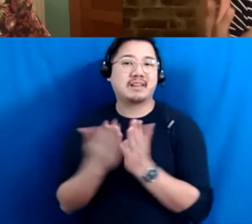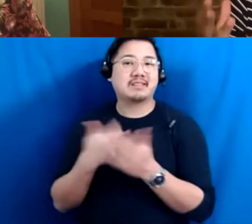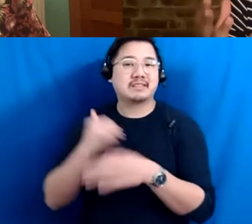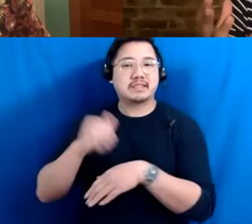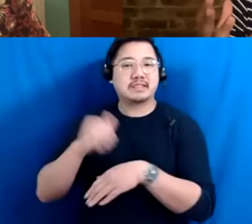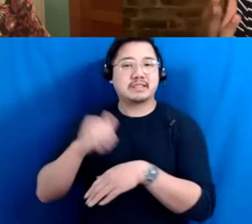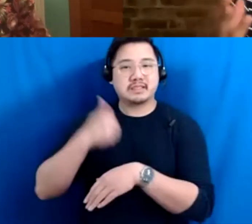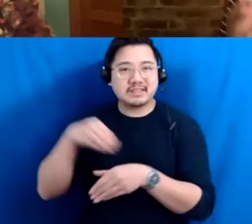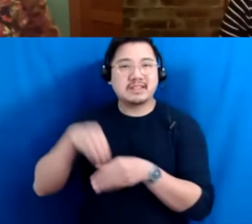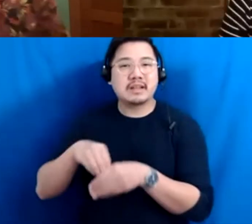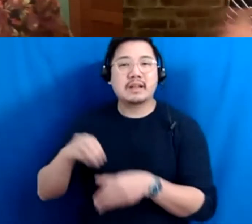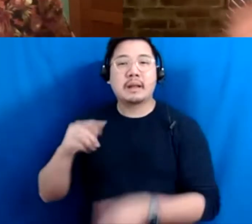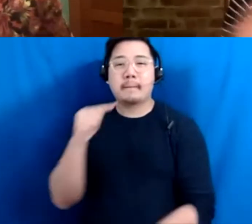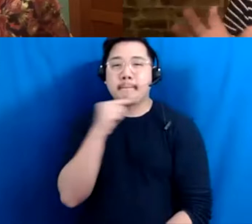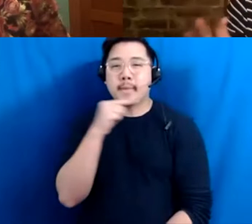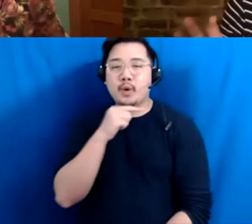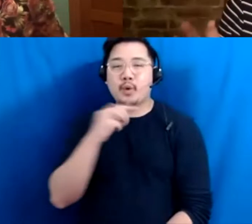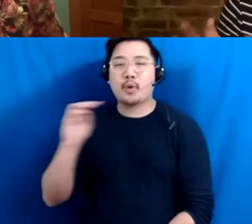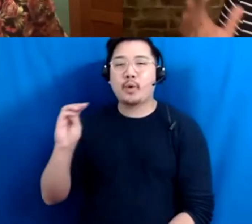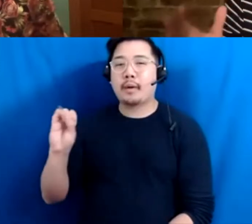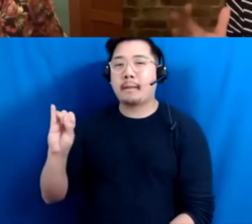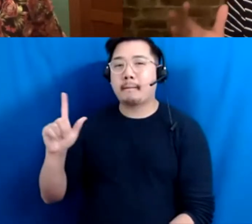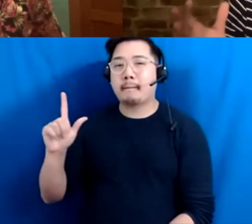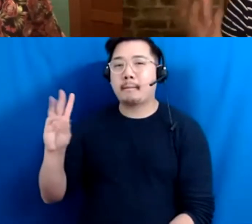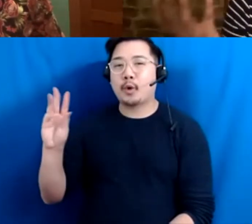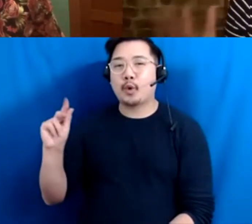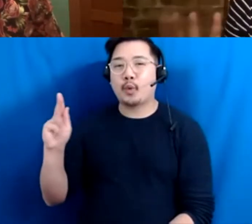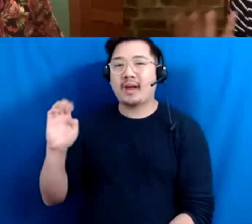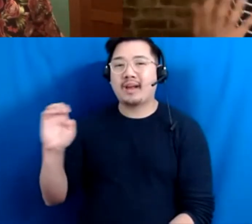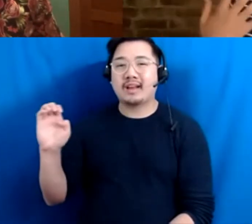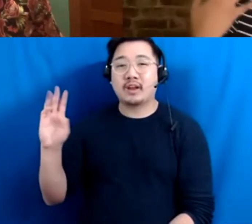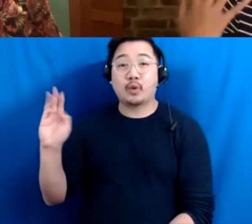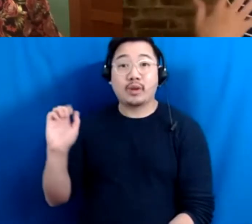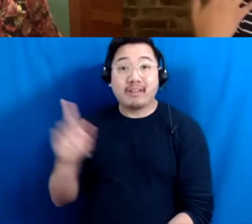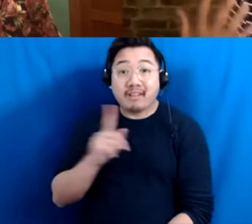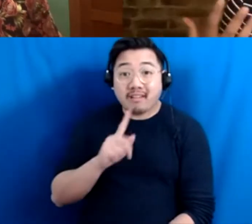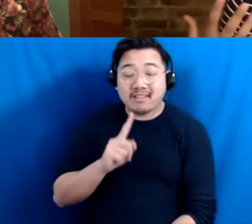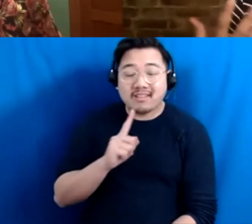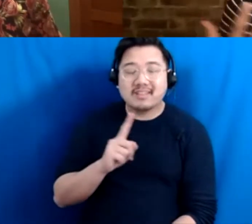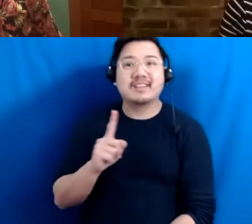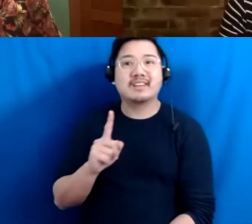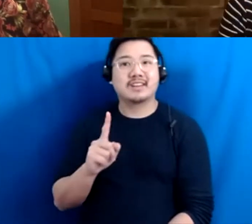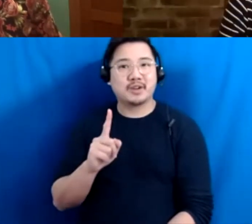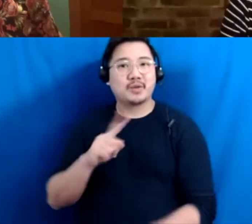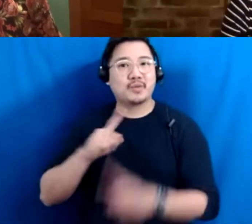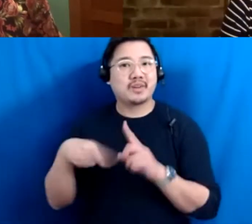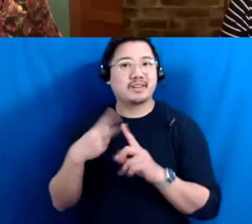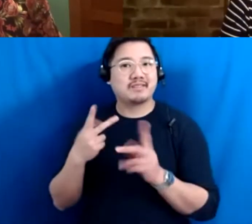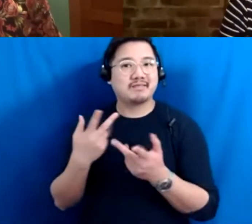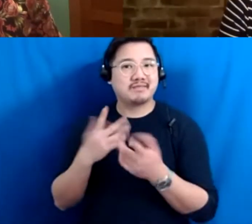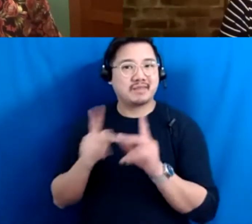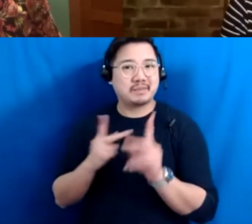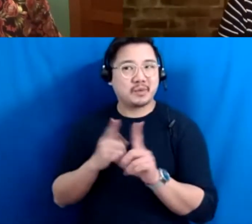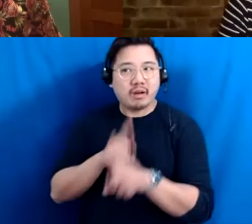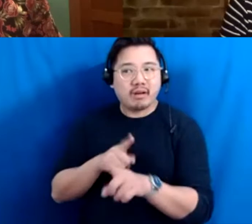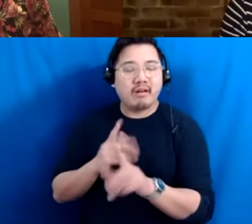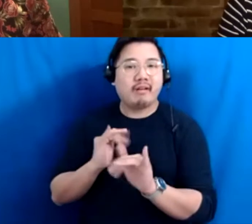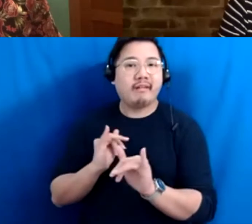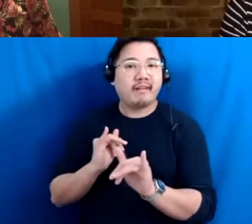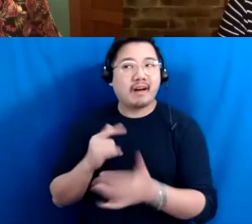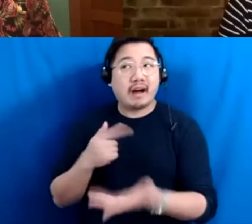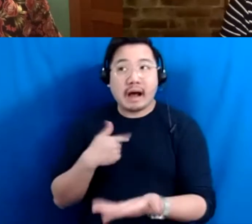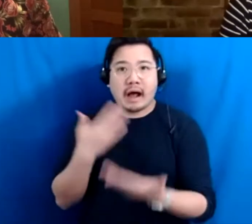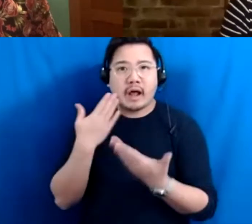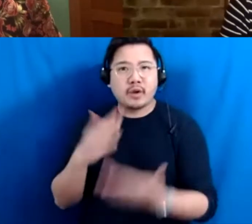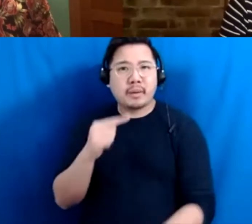in Milwaukee, Wisconsin. Oh my And it was God, very that's interesting to great. me. It was very interesting to me to hear people's reactions and be like, oh, like I didn't know